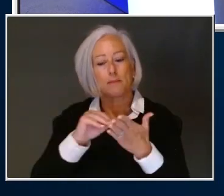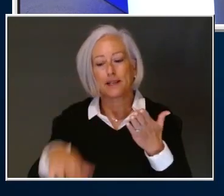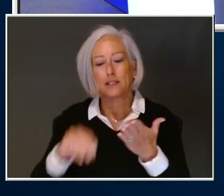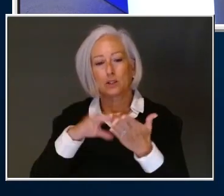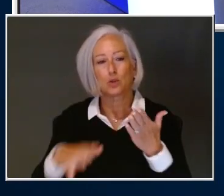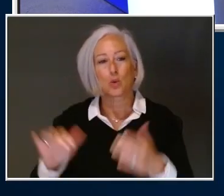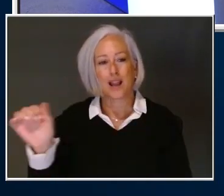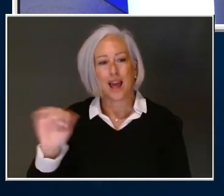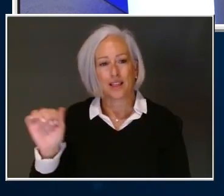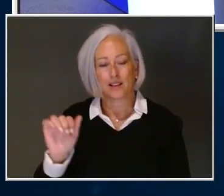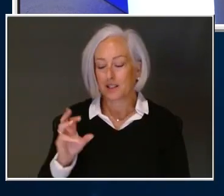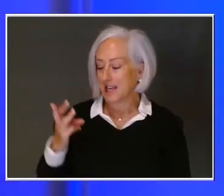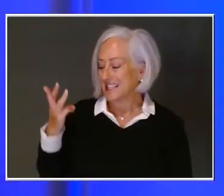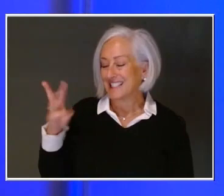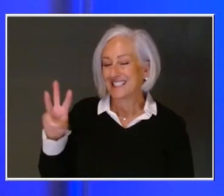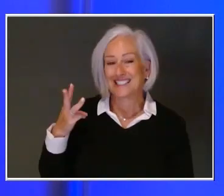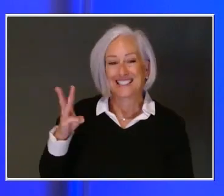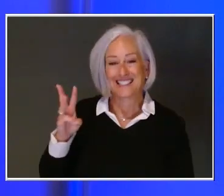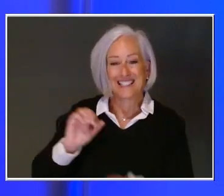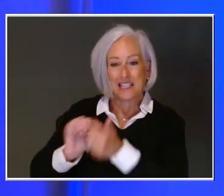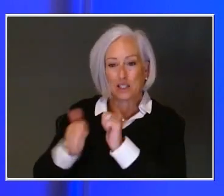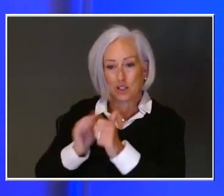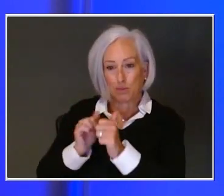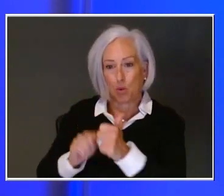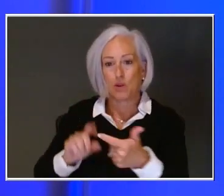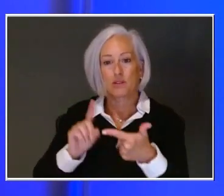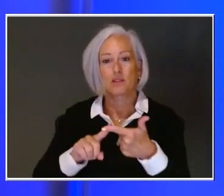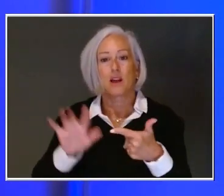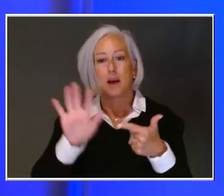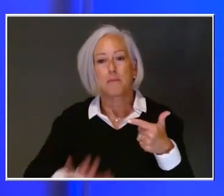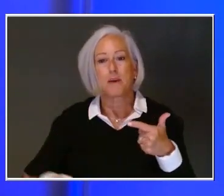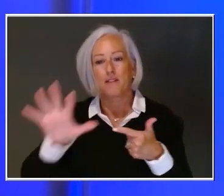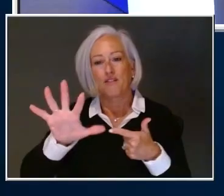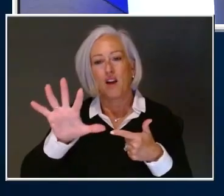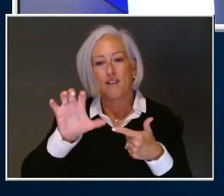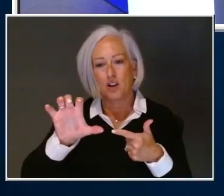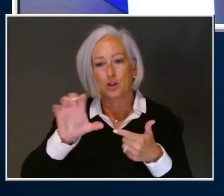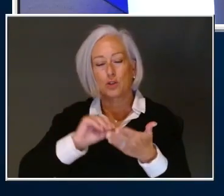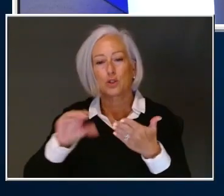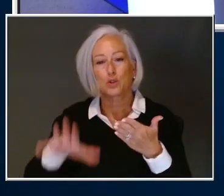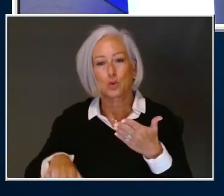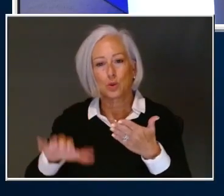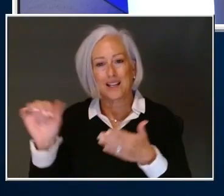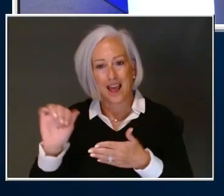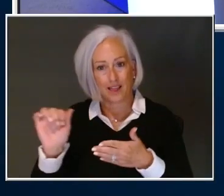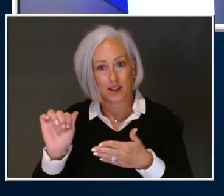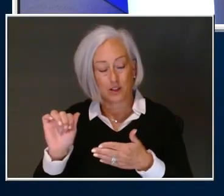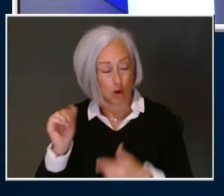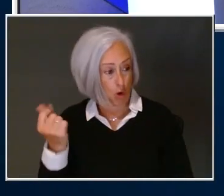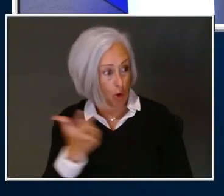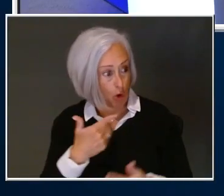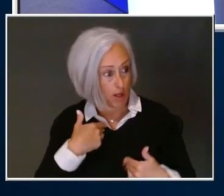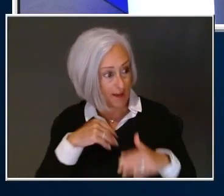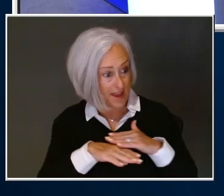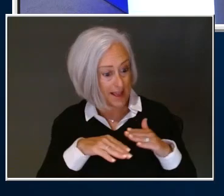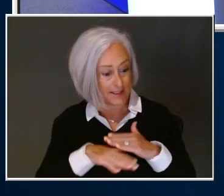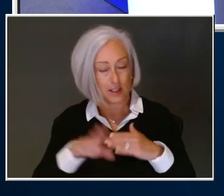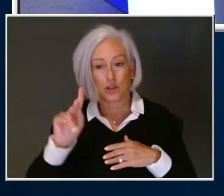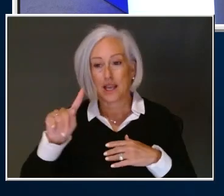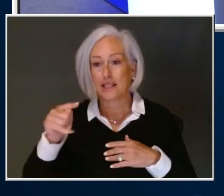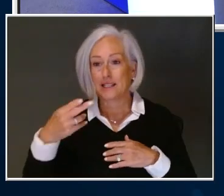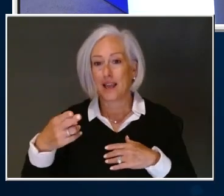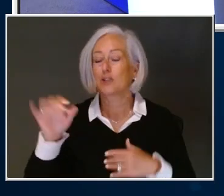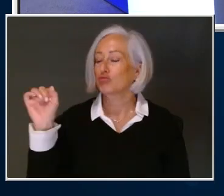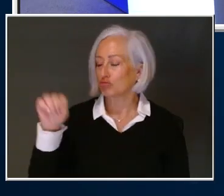total sports, Okay. Approximately 500 student athletes. And all have access to Kansas Team Health? All have access to Kansas Team Health. That's right.